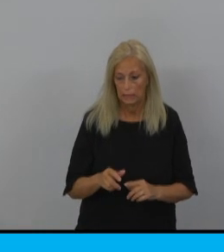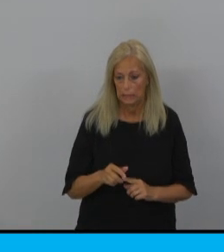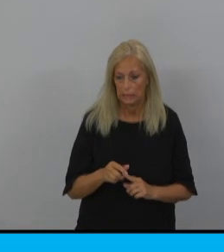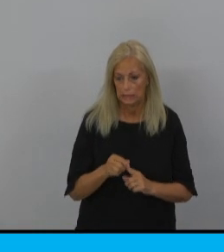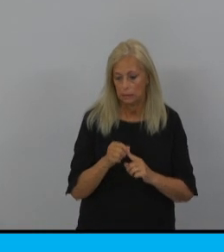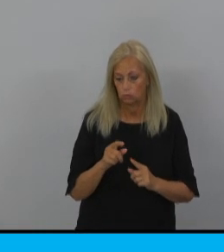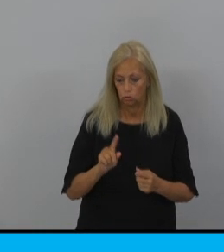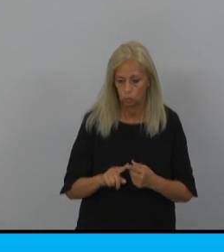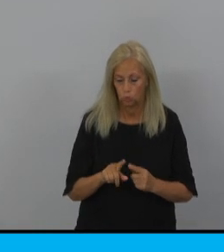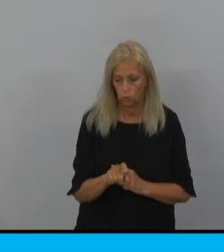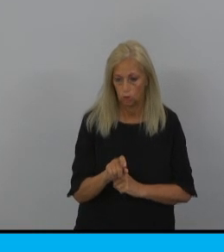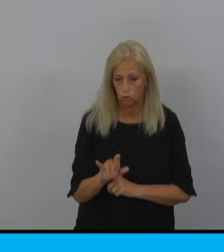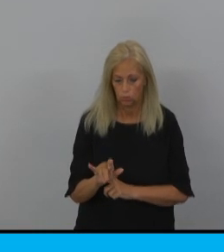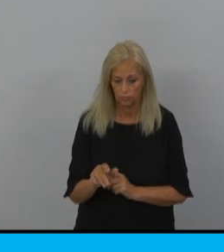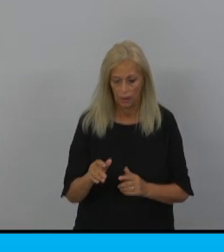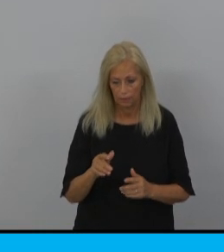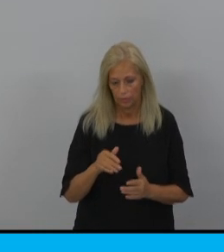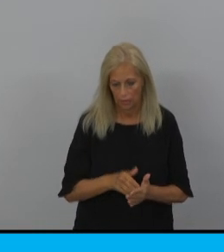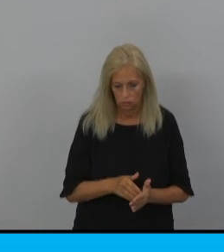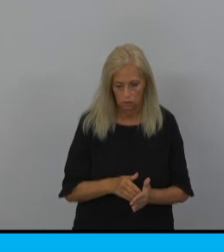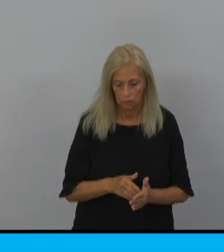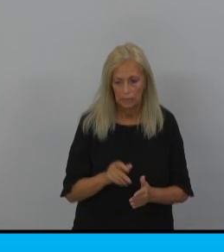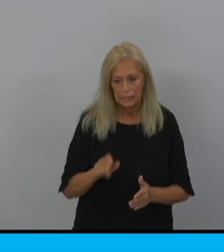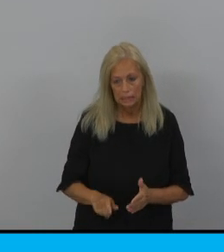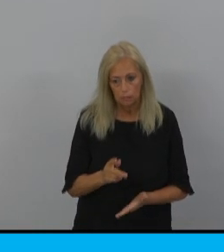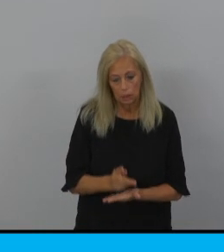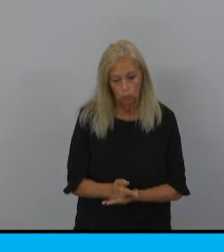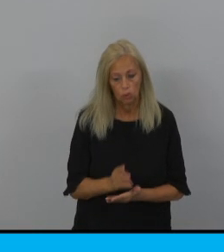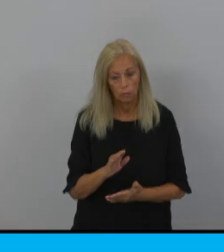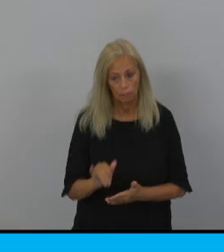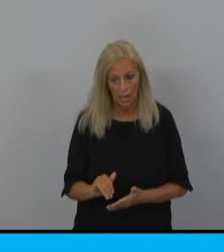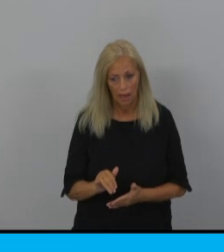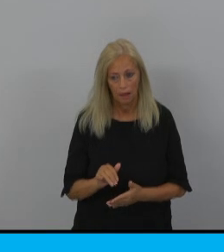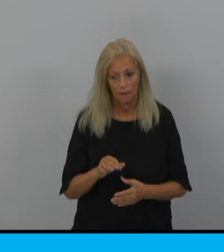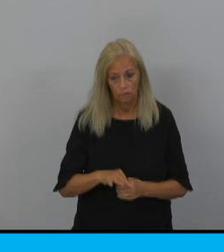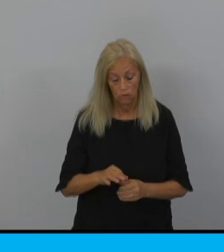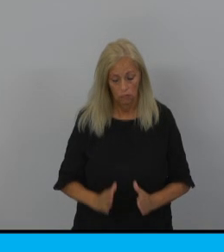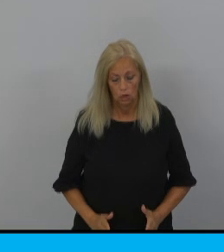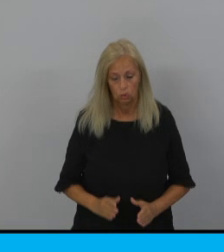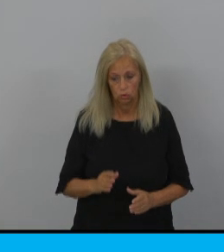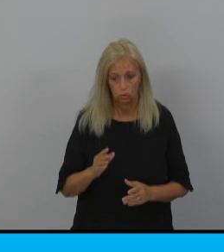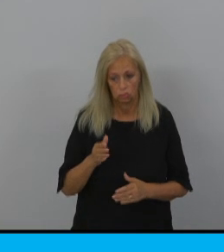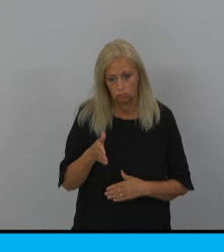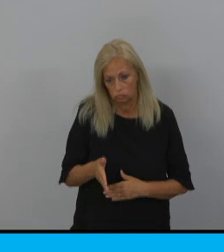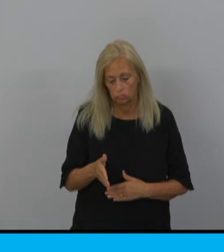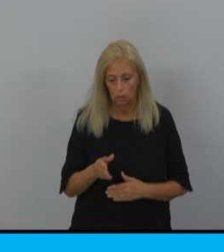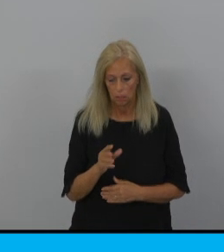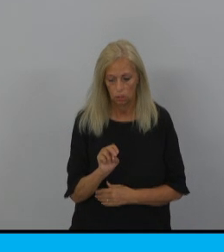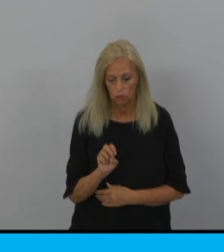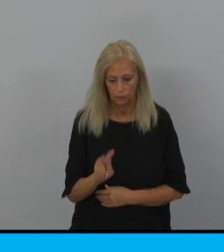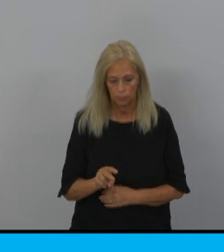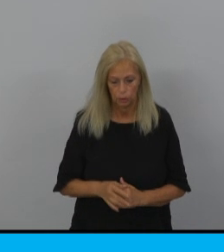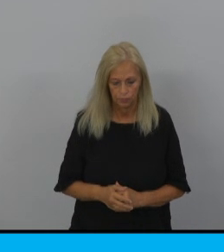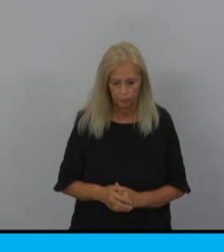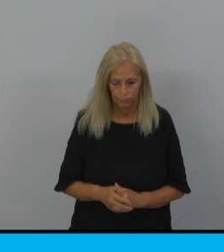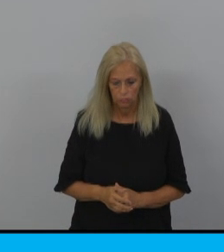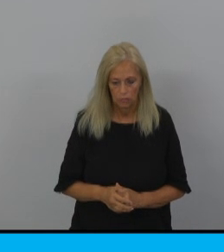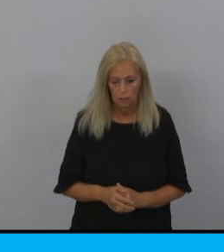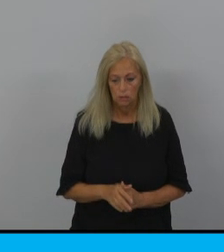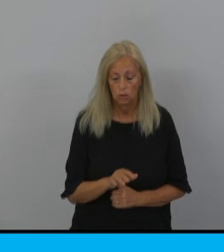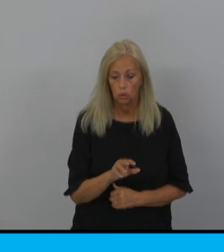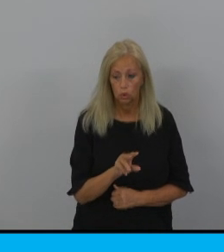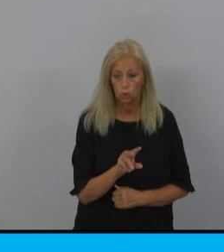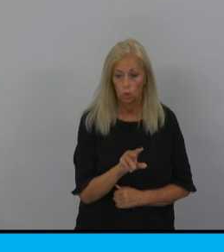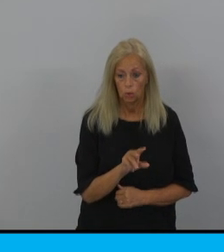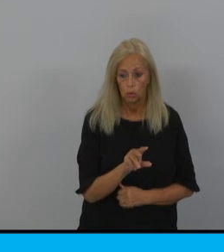125,000. And again, these have to be approved by the voters in November. So the estimated